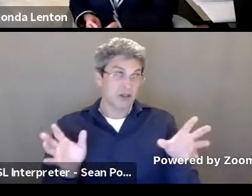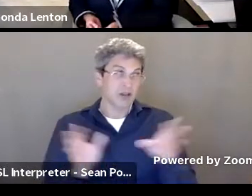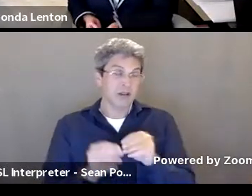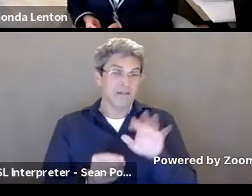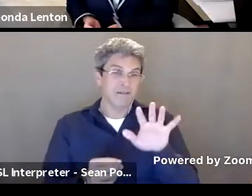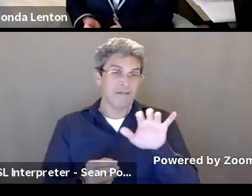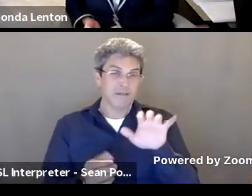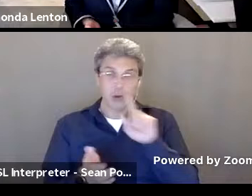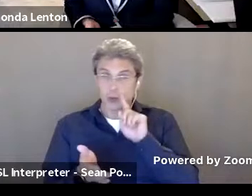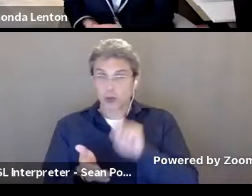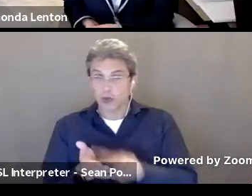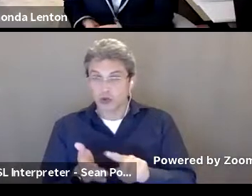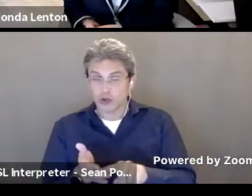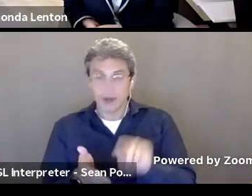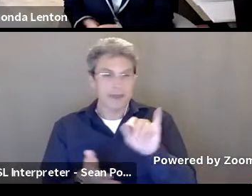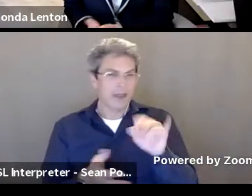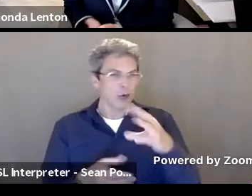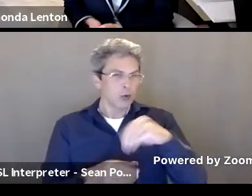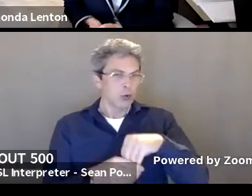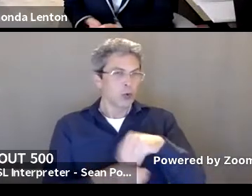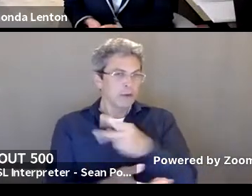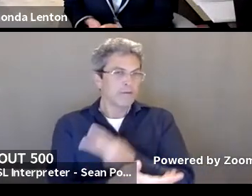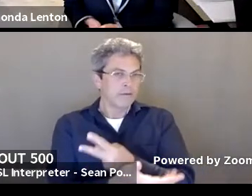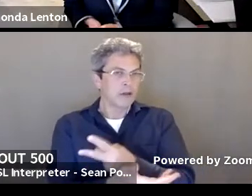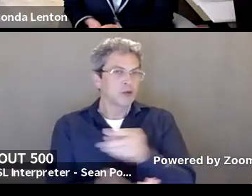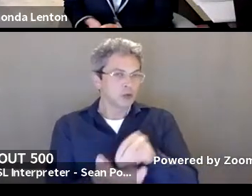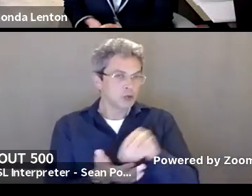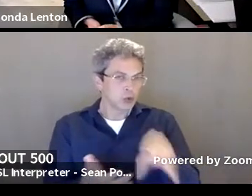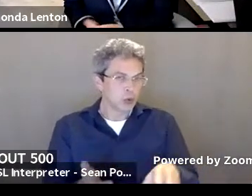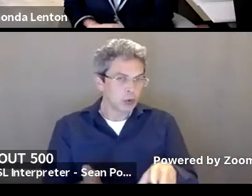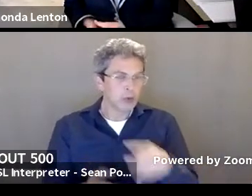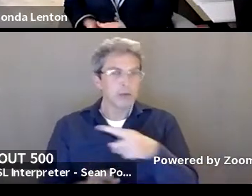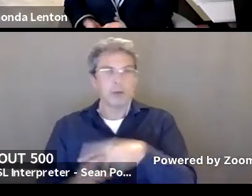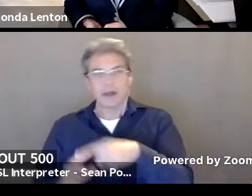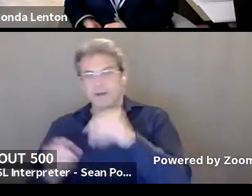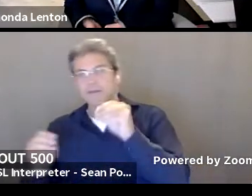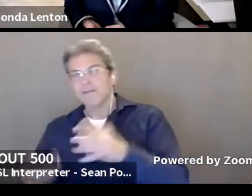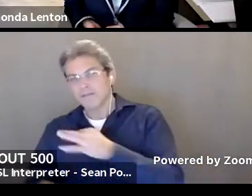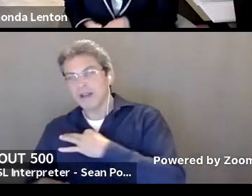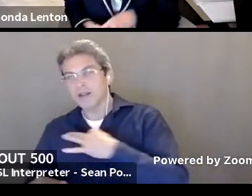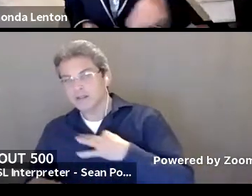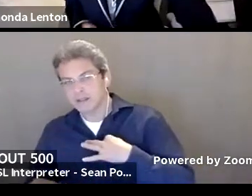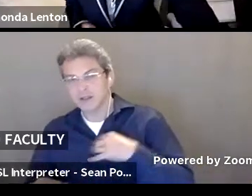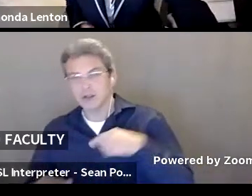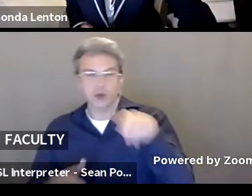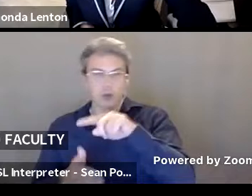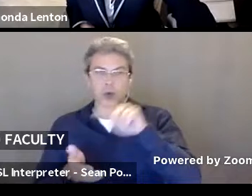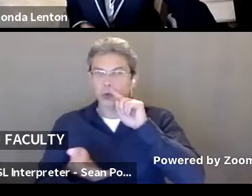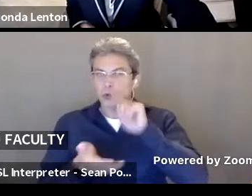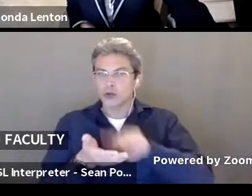includes graduate students and faculty members, who are pursuing their research on campus.